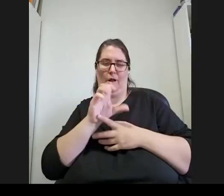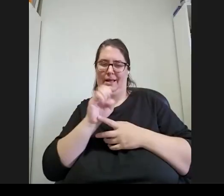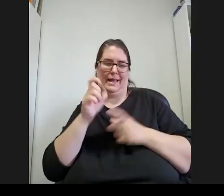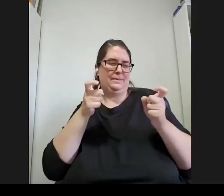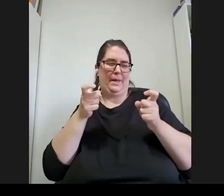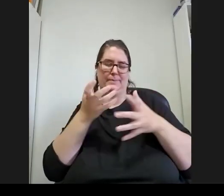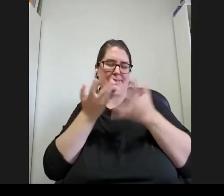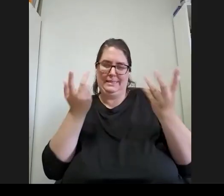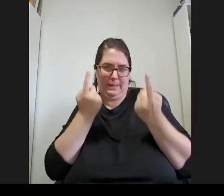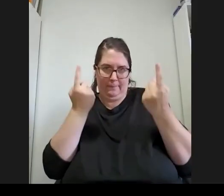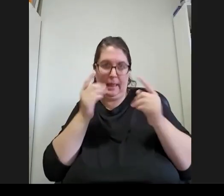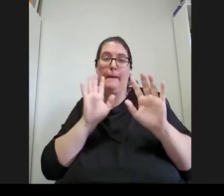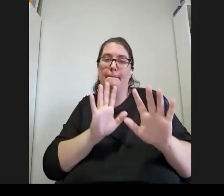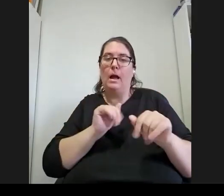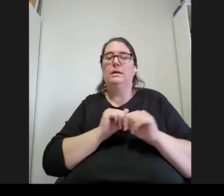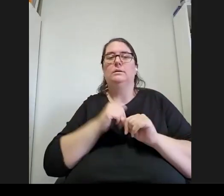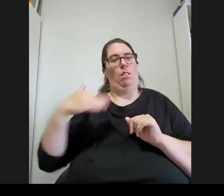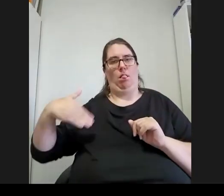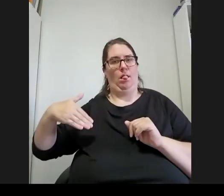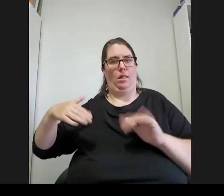management. But